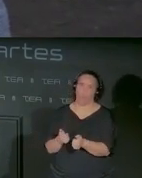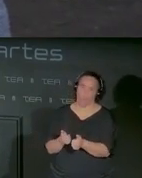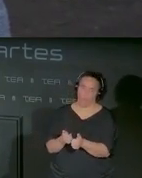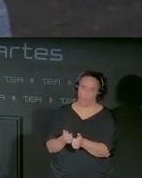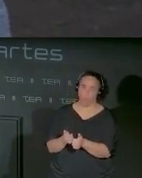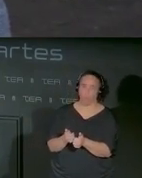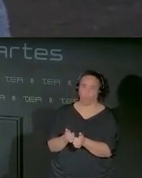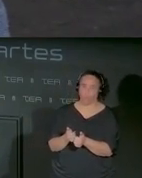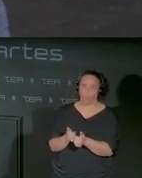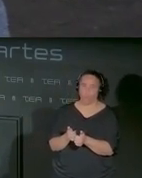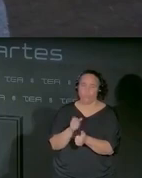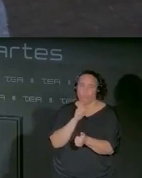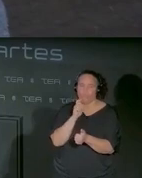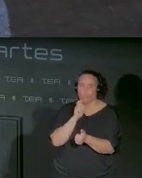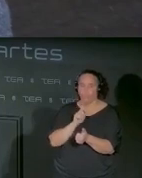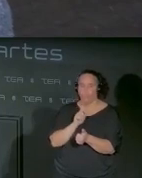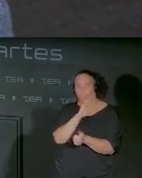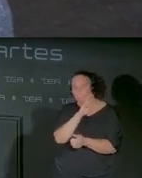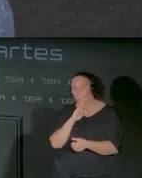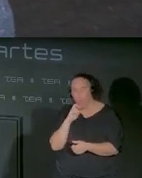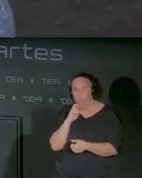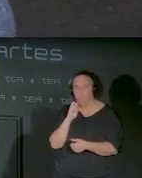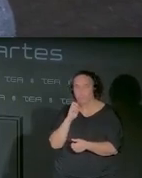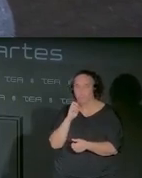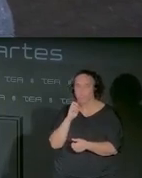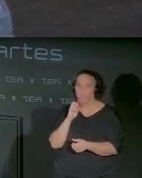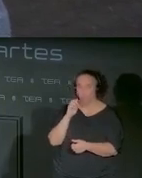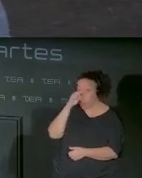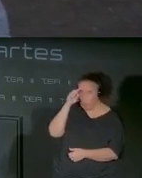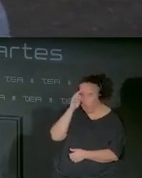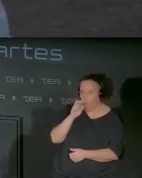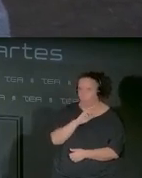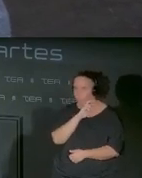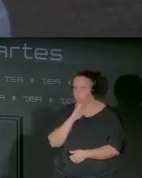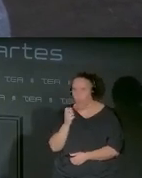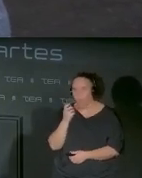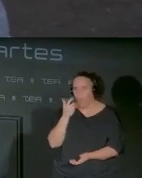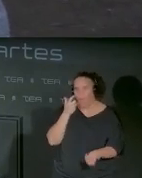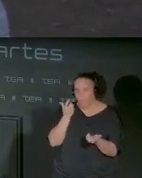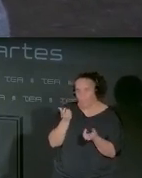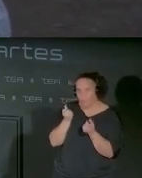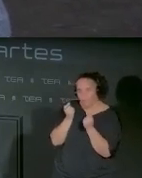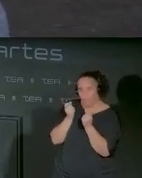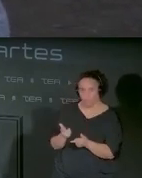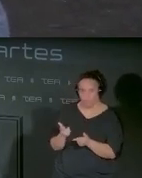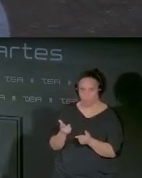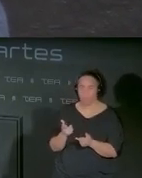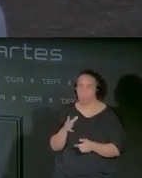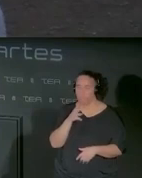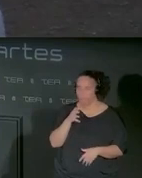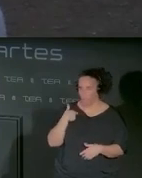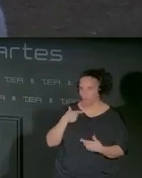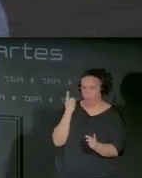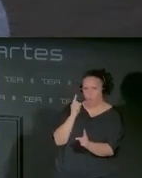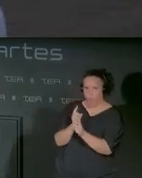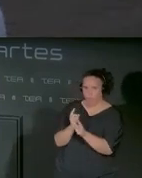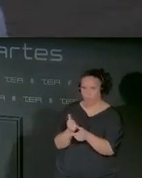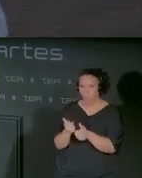values. Why? I'm not against commercial video games, but they probably don't need